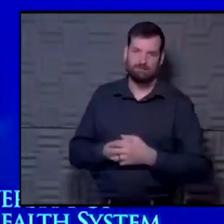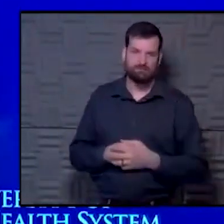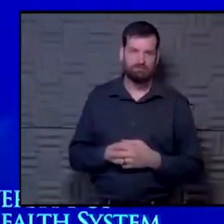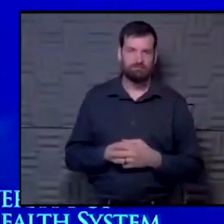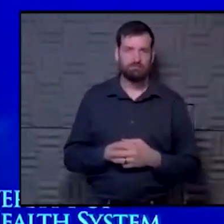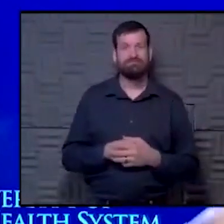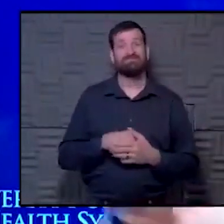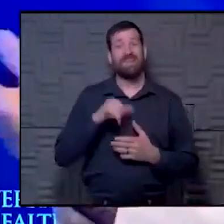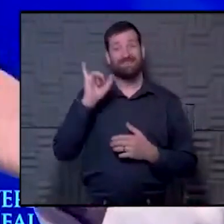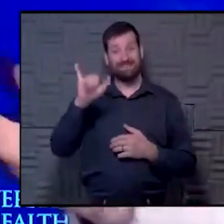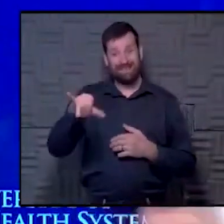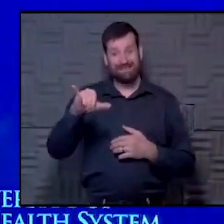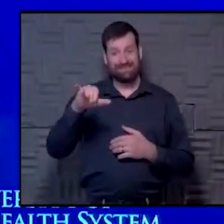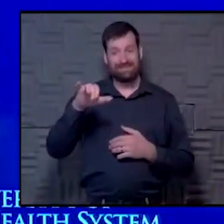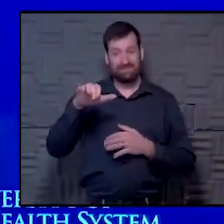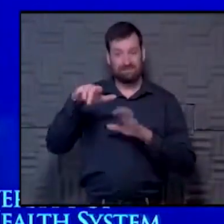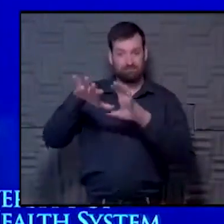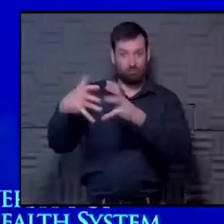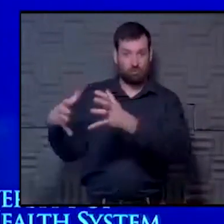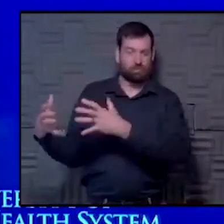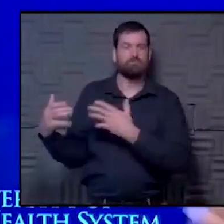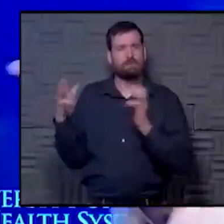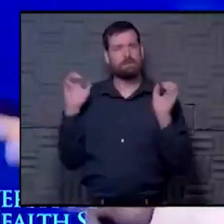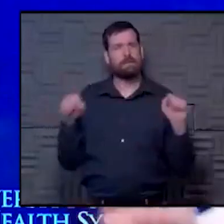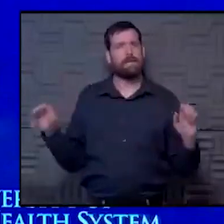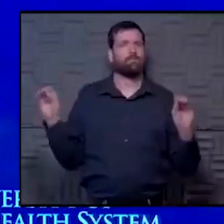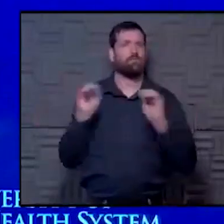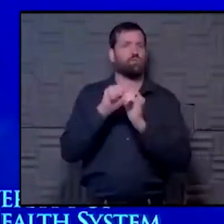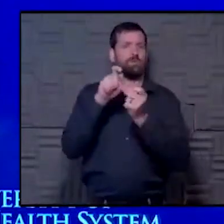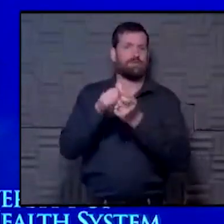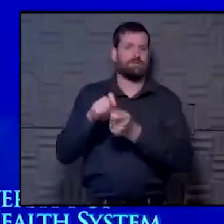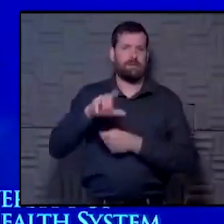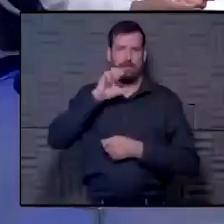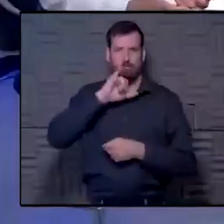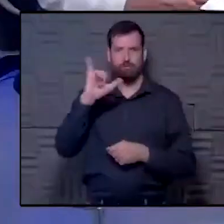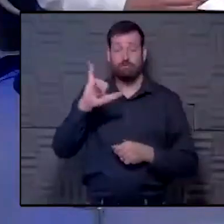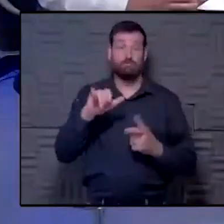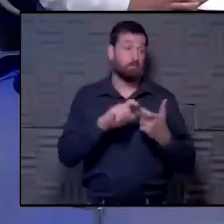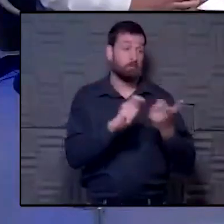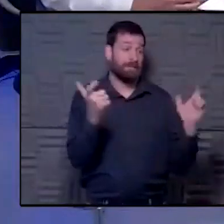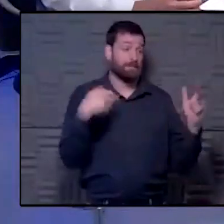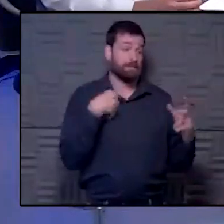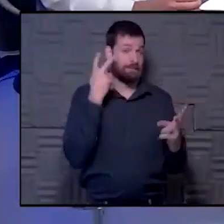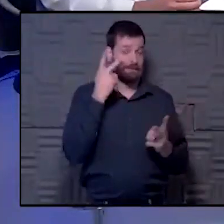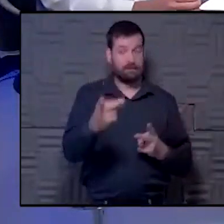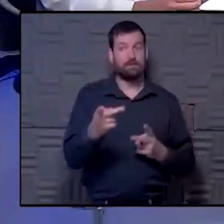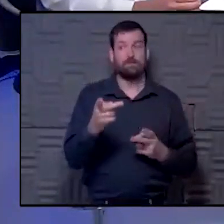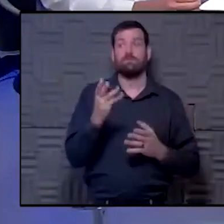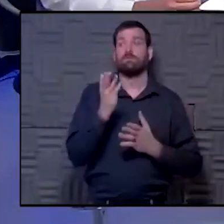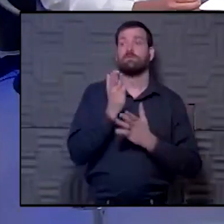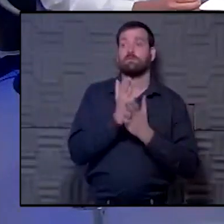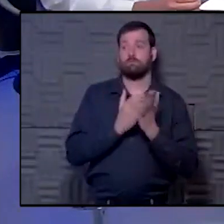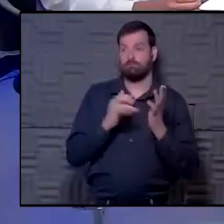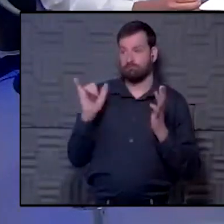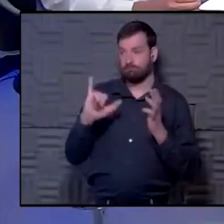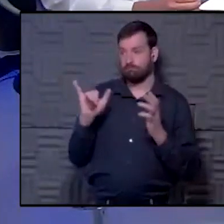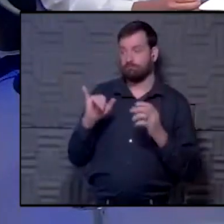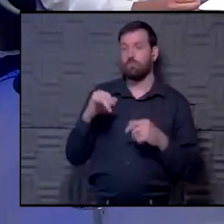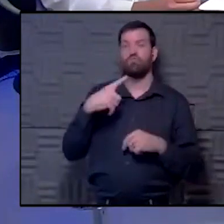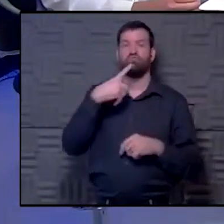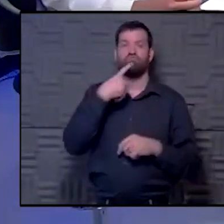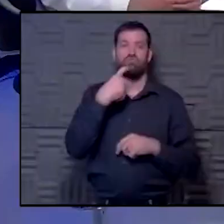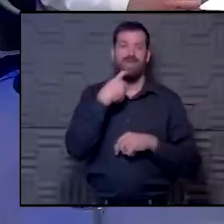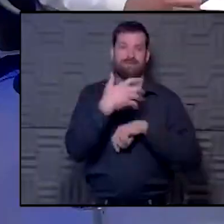that's the demographics that I'm aware of. We can get more specific by age group, Hawkeye. I mean, the largest ones I've seen are certainly some of those, like I said, red